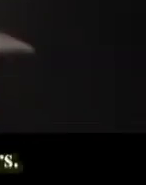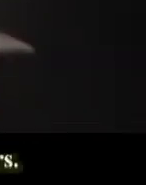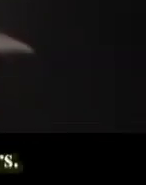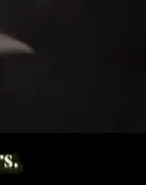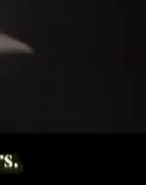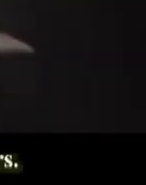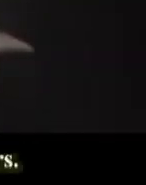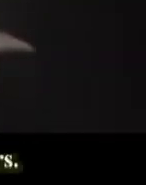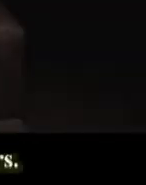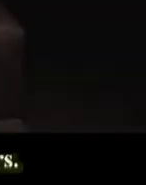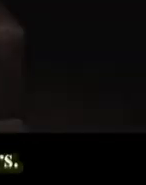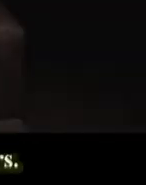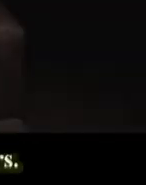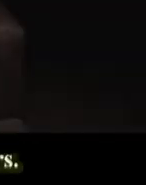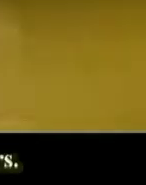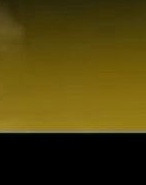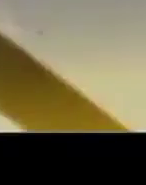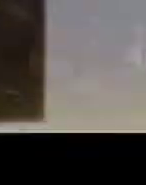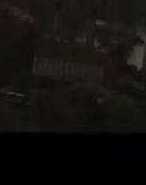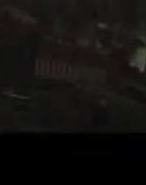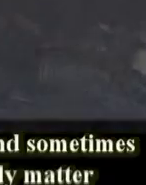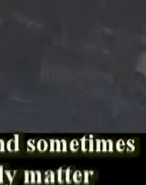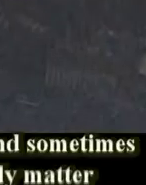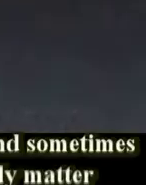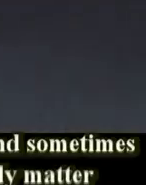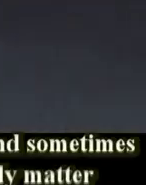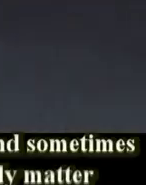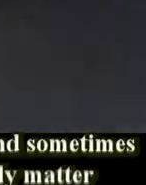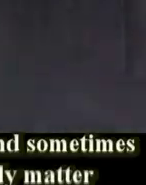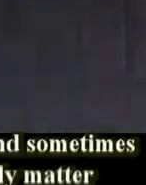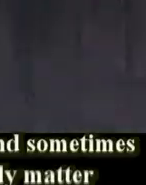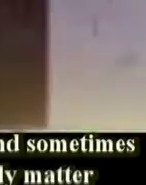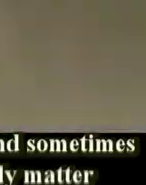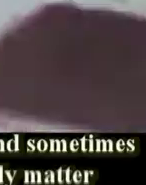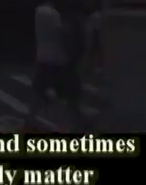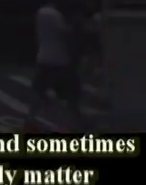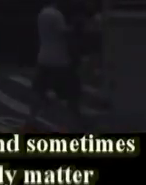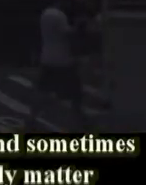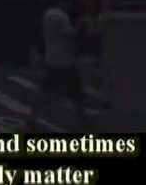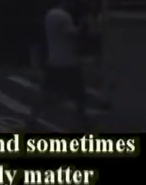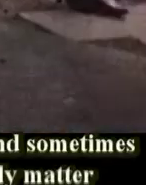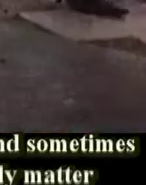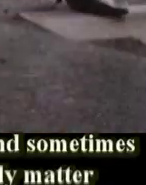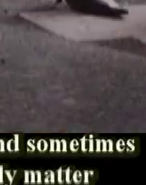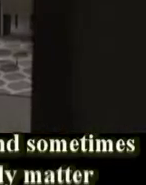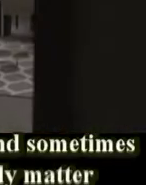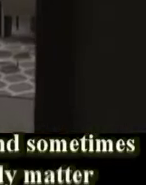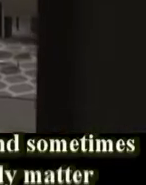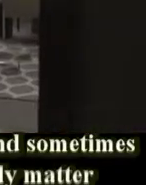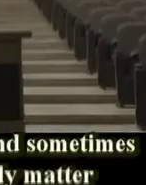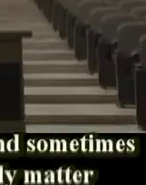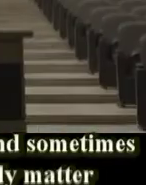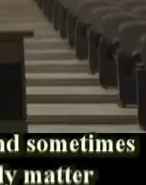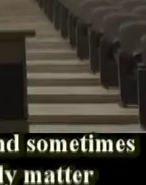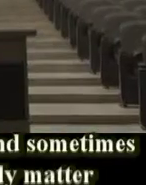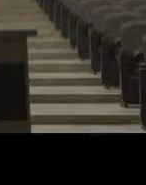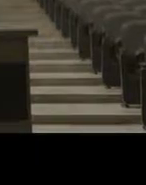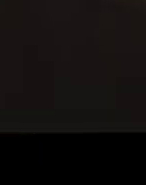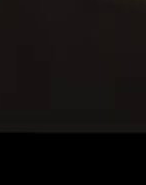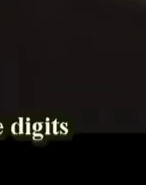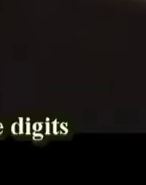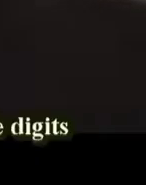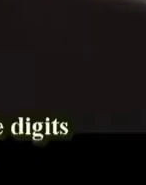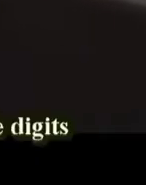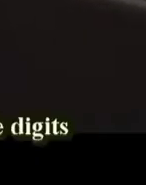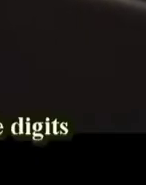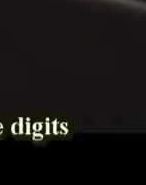Numbers. We live by numbers. We track and count and measure everything, and sometimes we think the only numbers that really matter